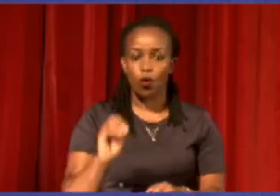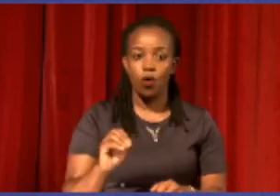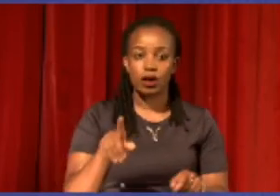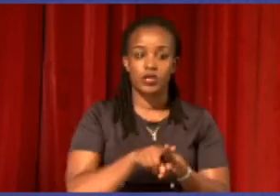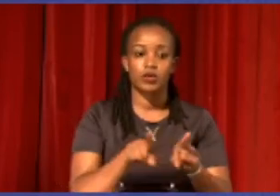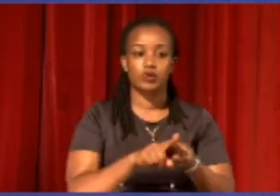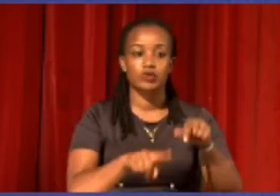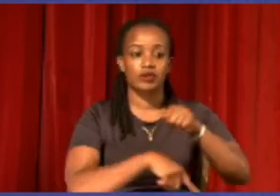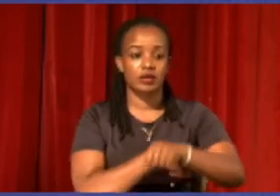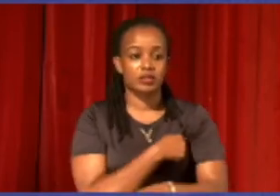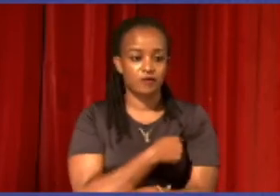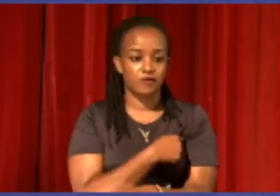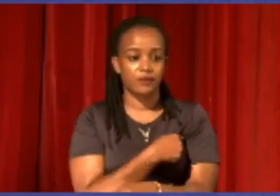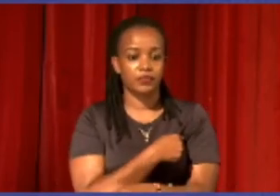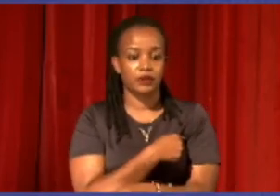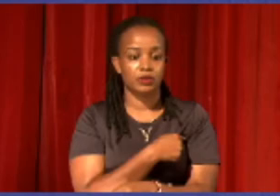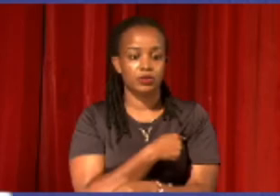can do,